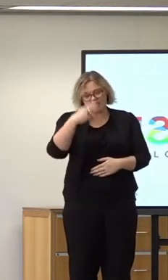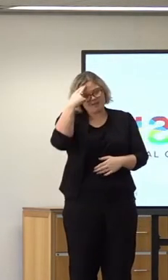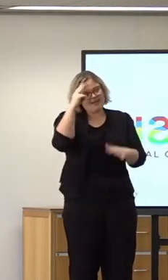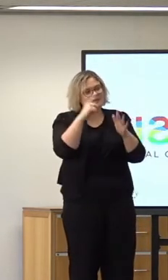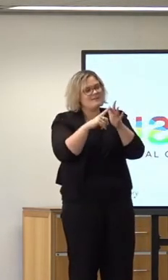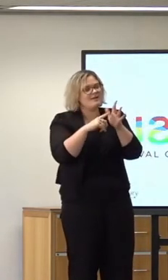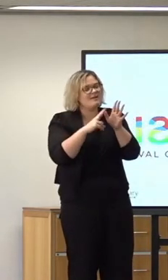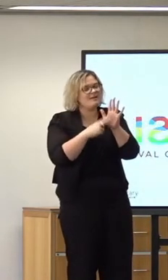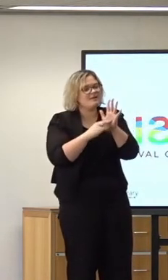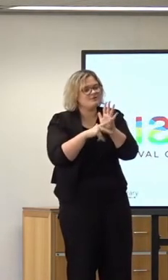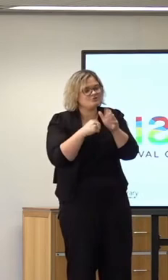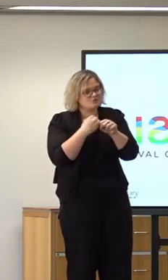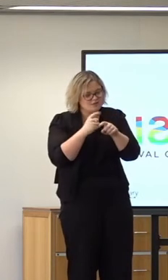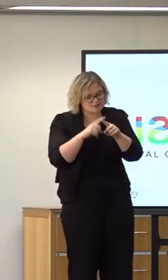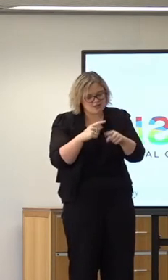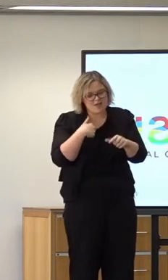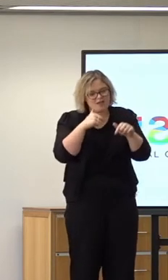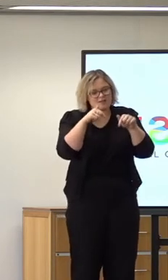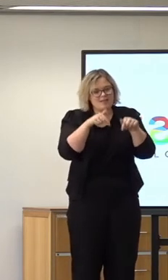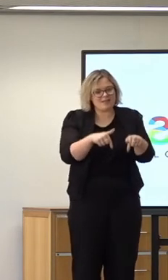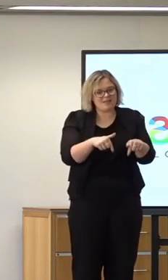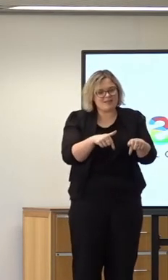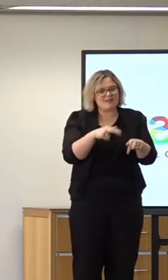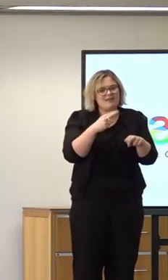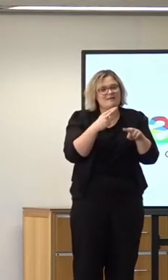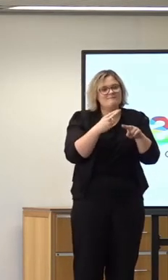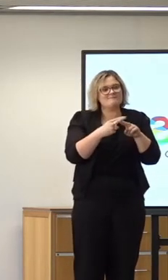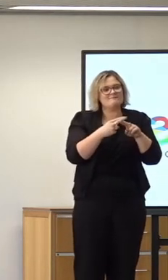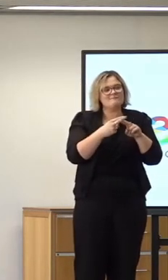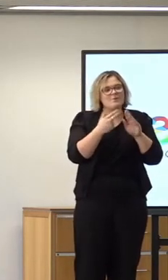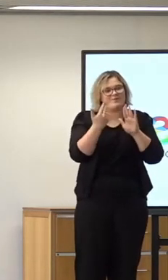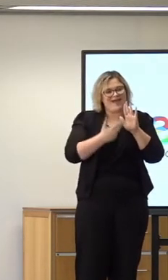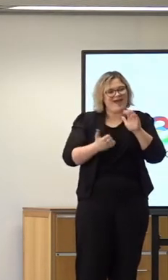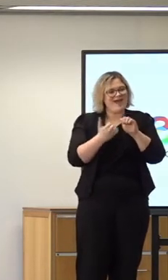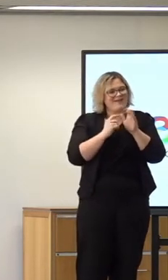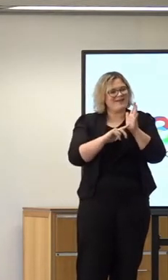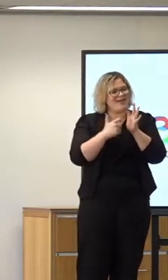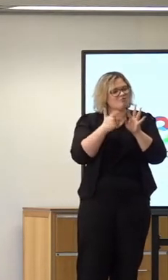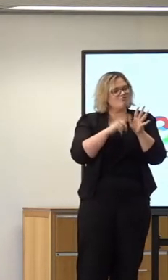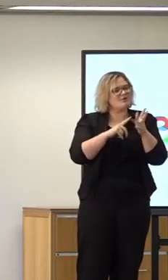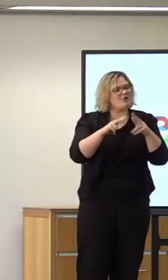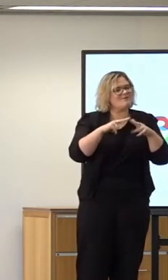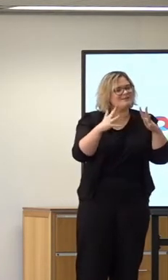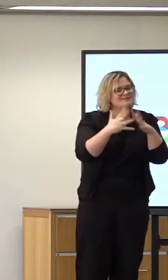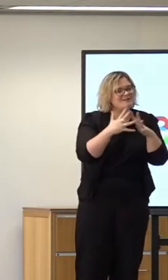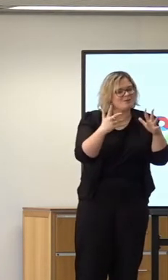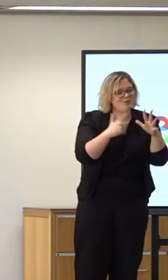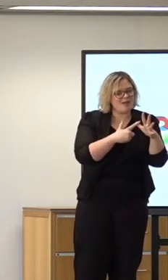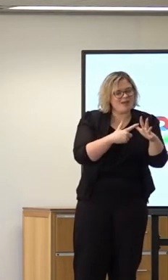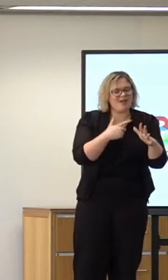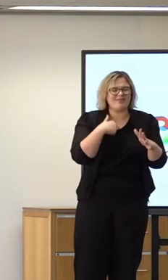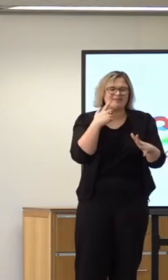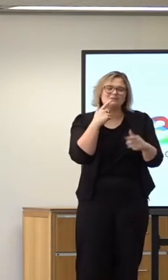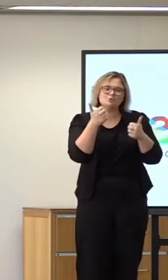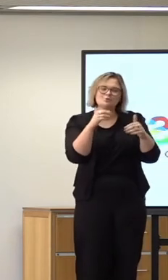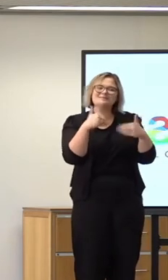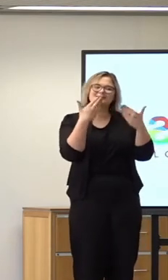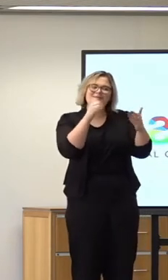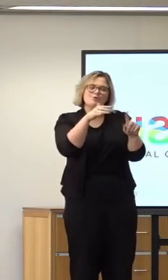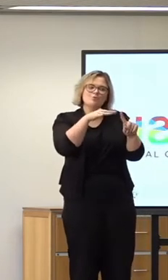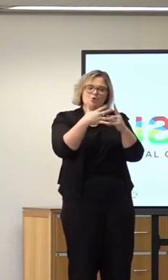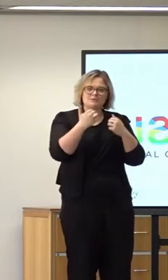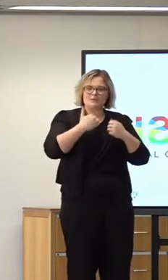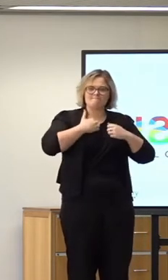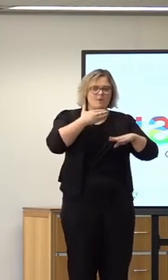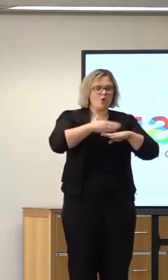and I'm here today on behalf of the Art Gallery of Western Australia. I think it's probably good to give context of my